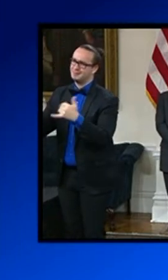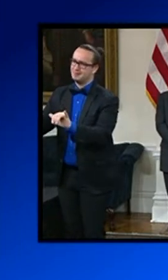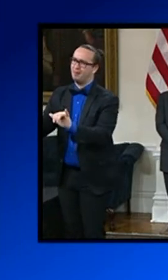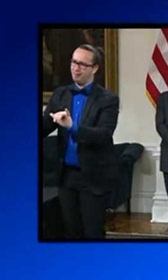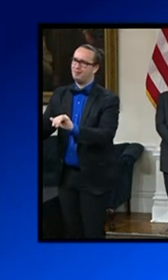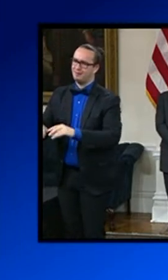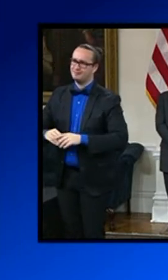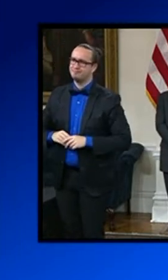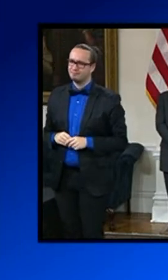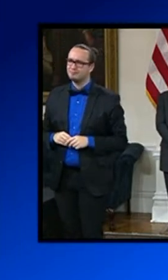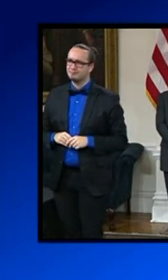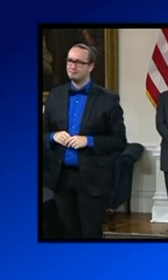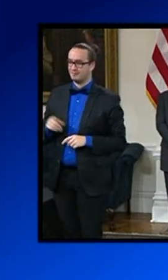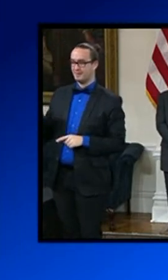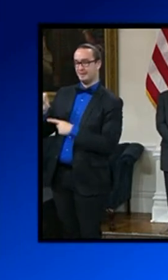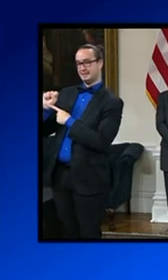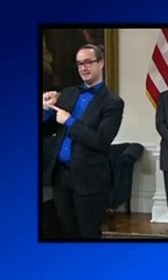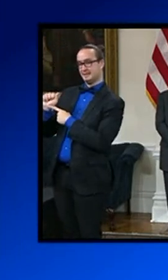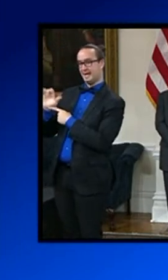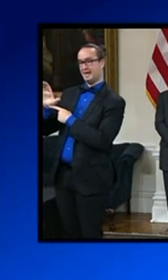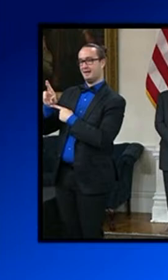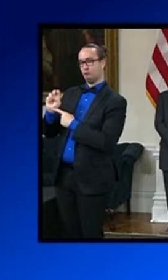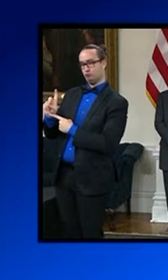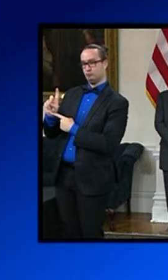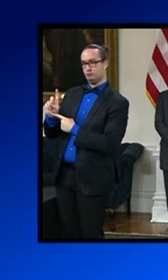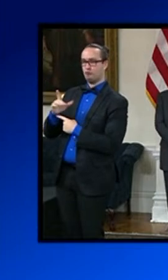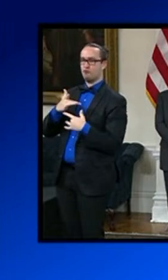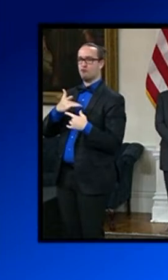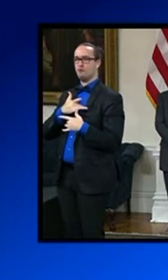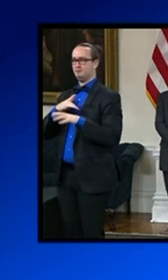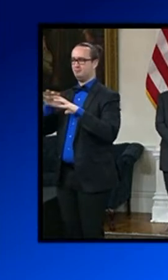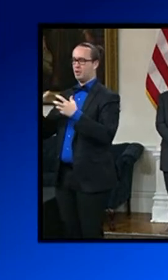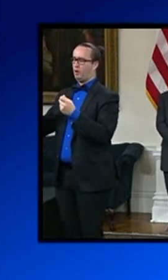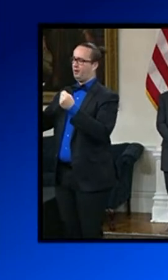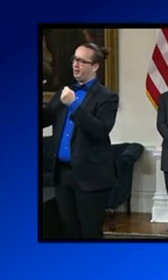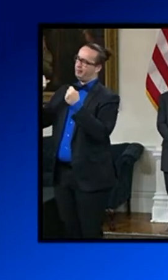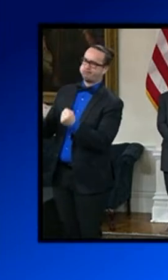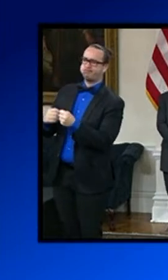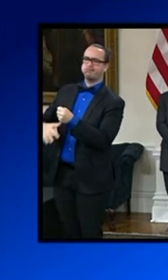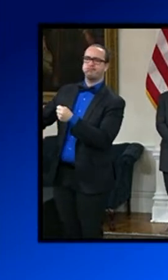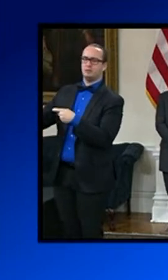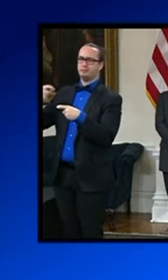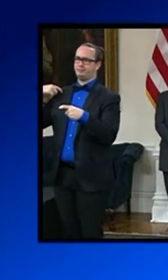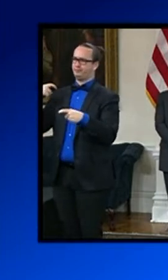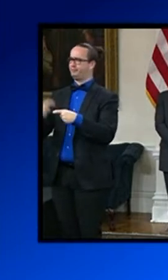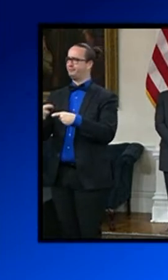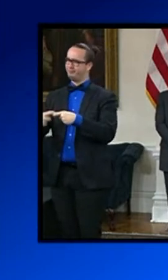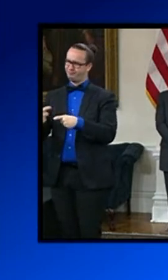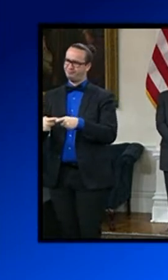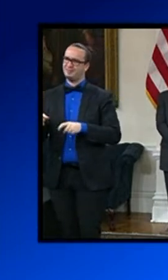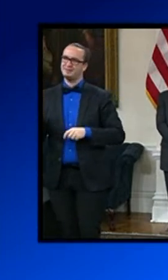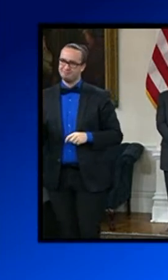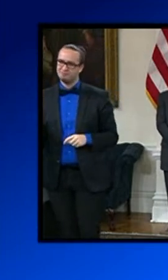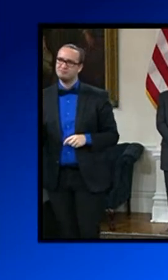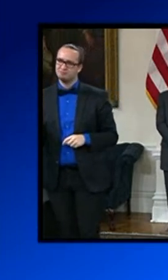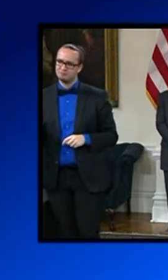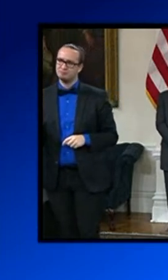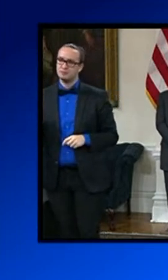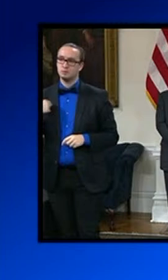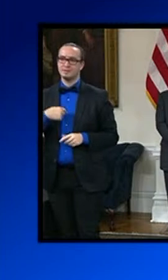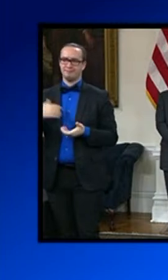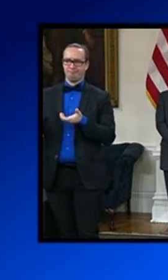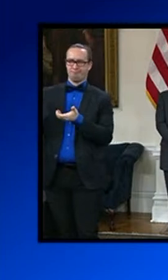We administered 150 vaccines on that day in coordination with Johns Hopkins as partners and the task